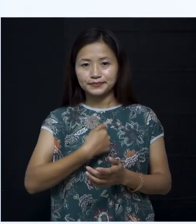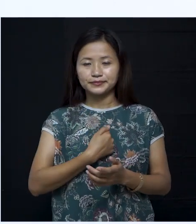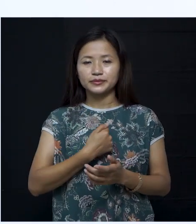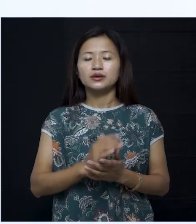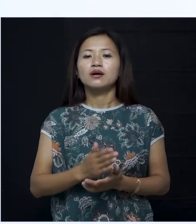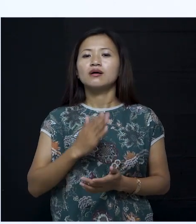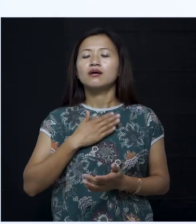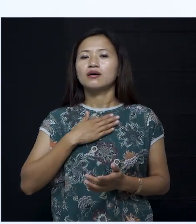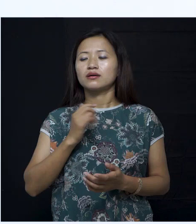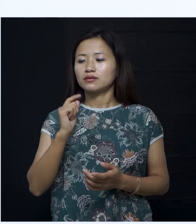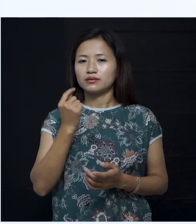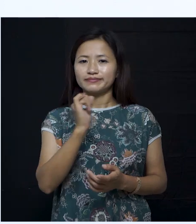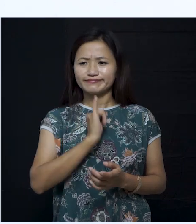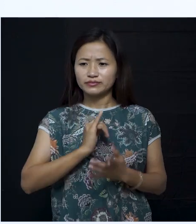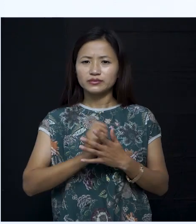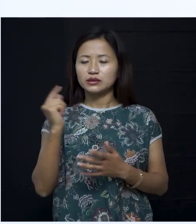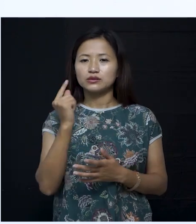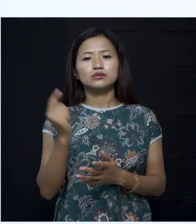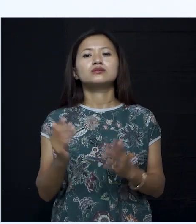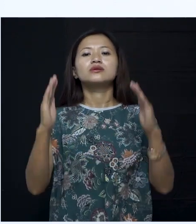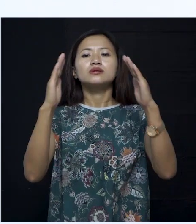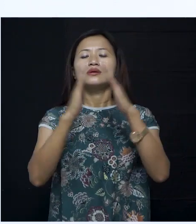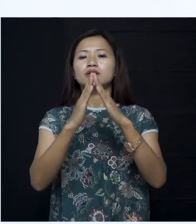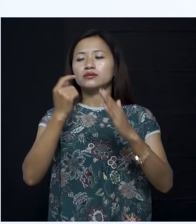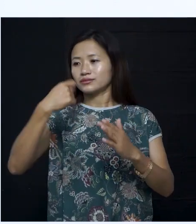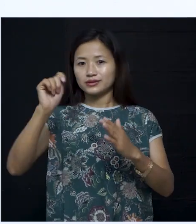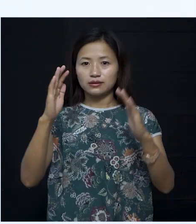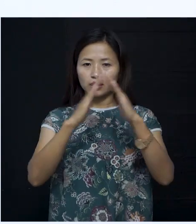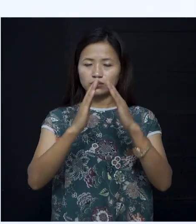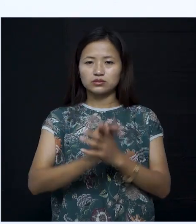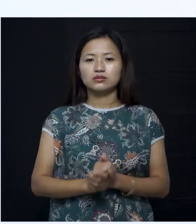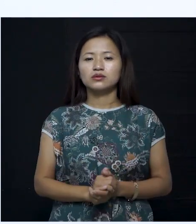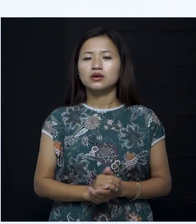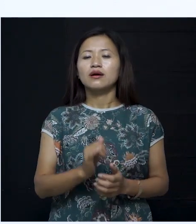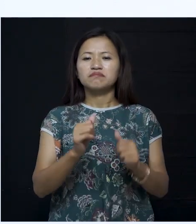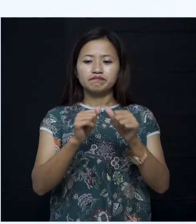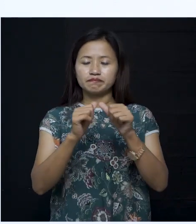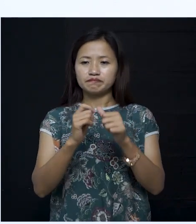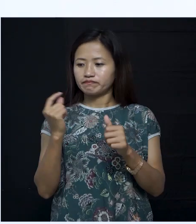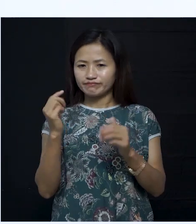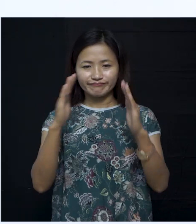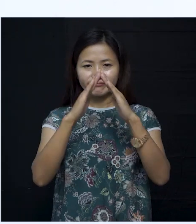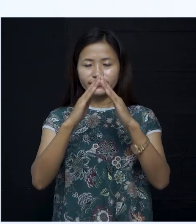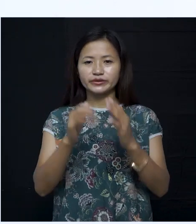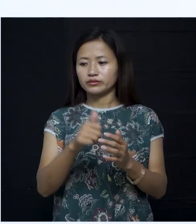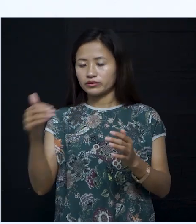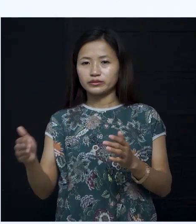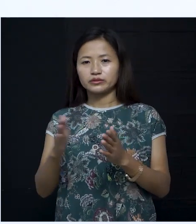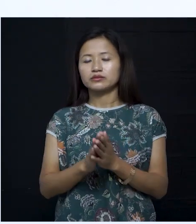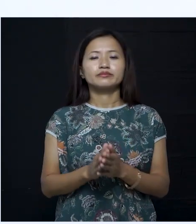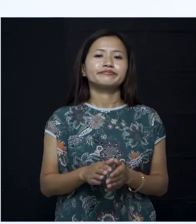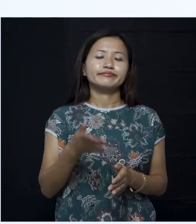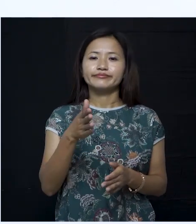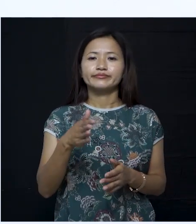I used the house. I did not say a house, okay. A house in the opposite belongs to me. I